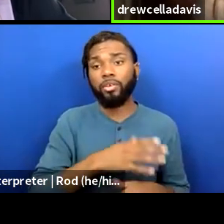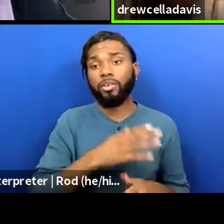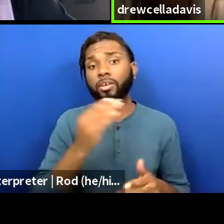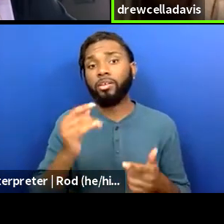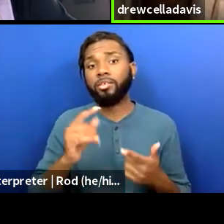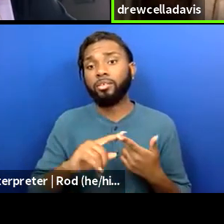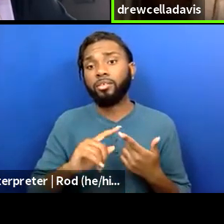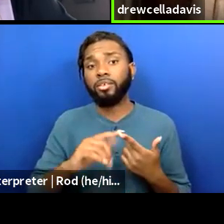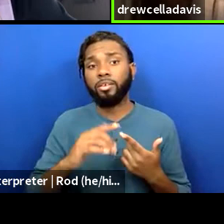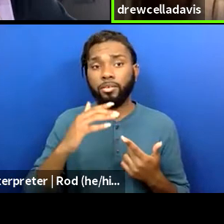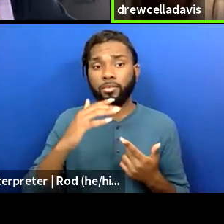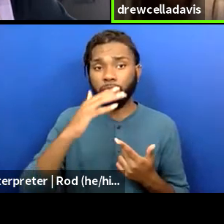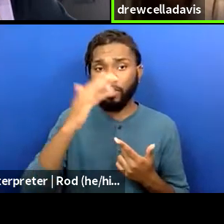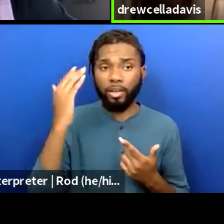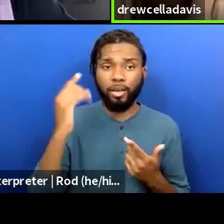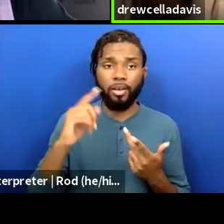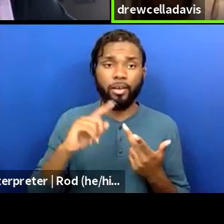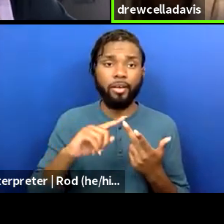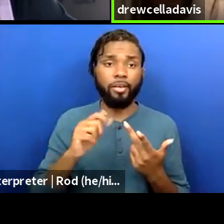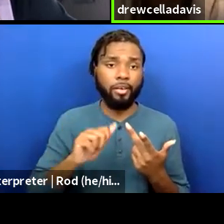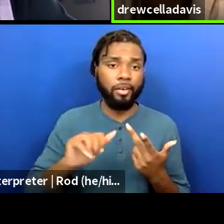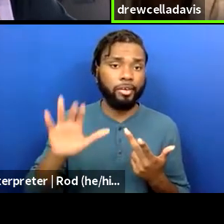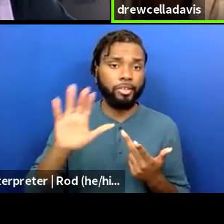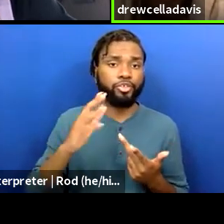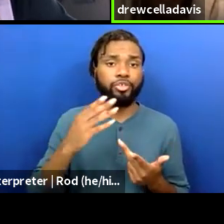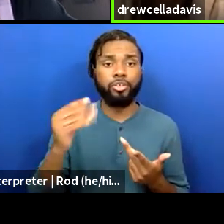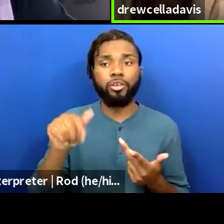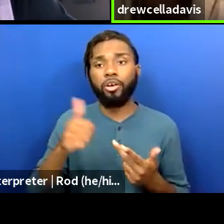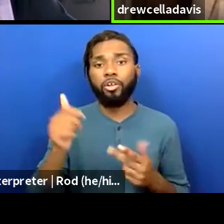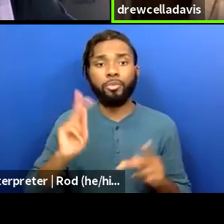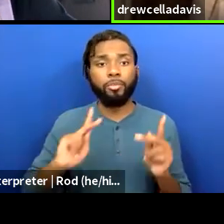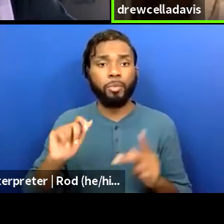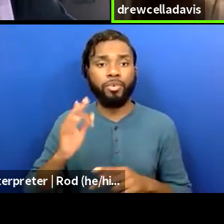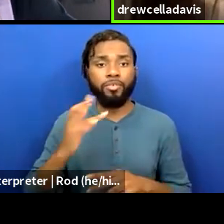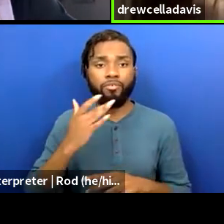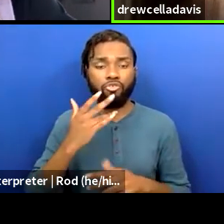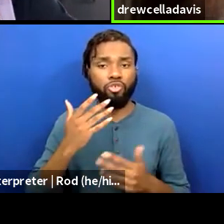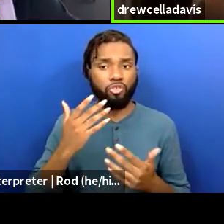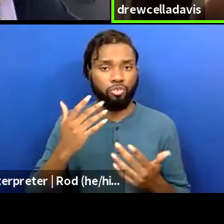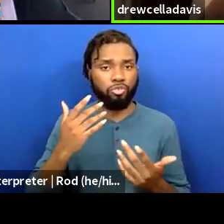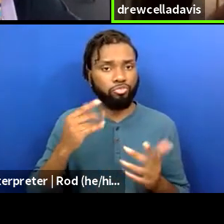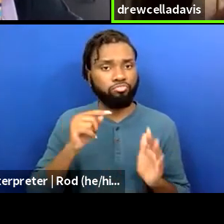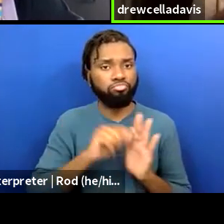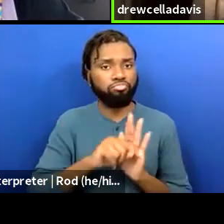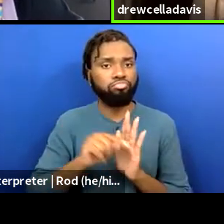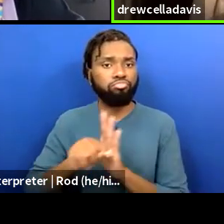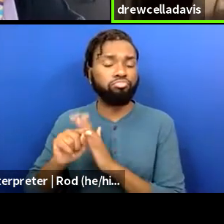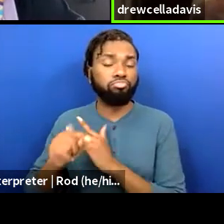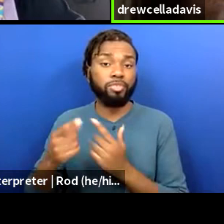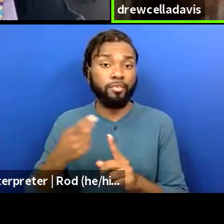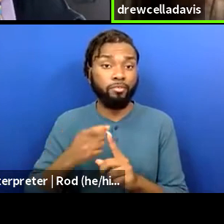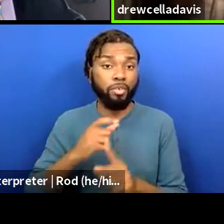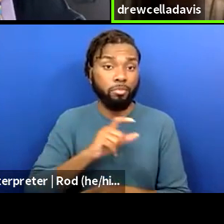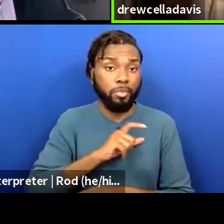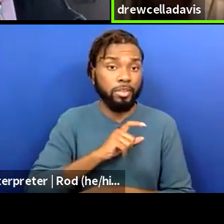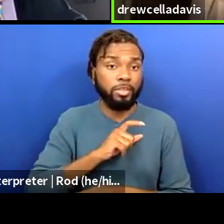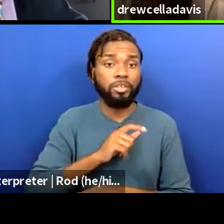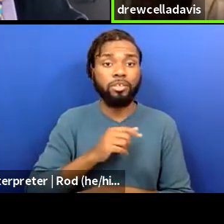Black and Asian and other people of color being like murdered and stuff, whether it be by the police